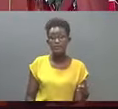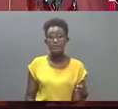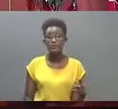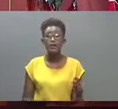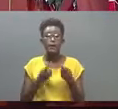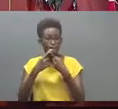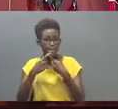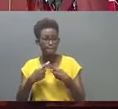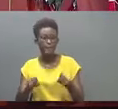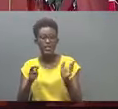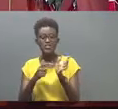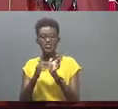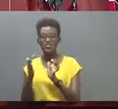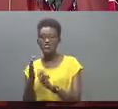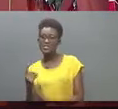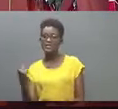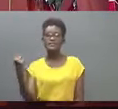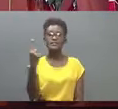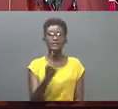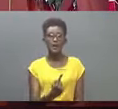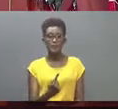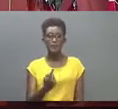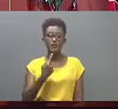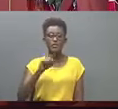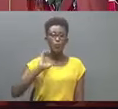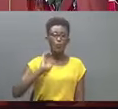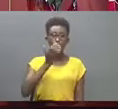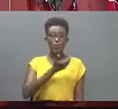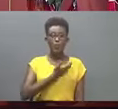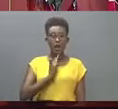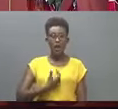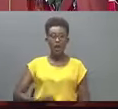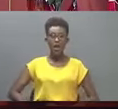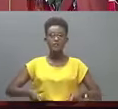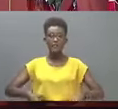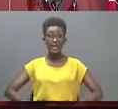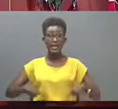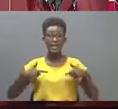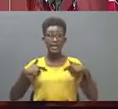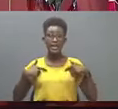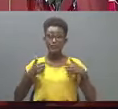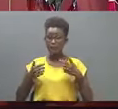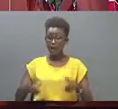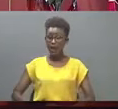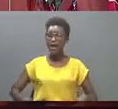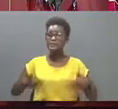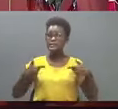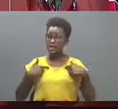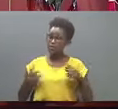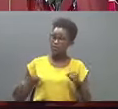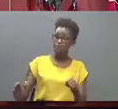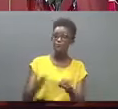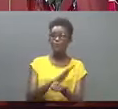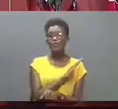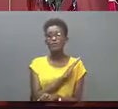But Jesus came. That we may have life. And have that life in